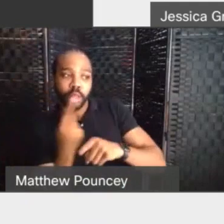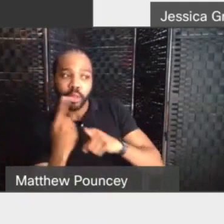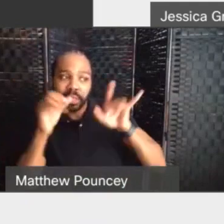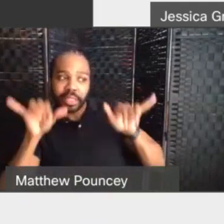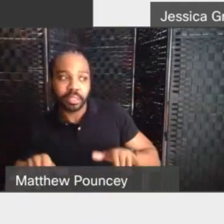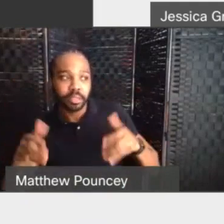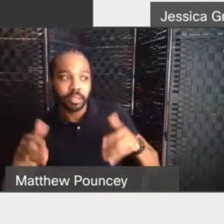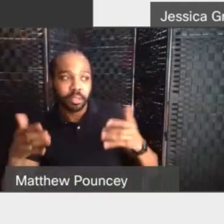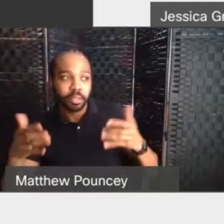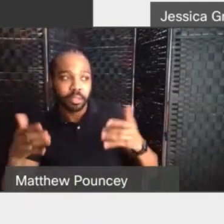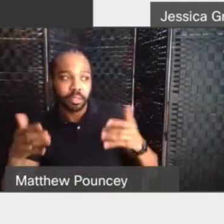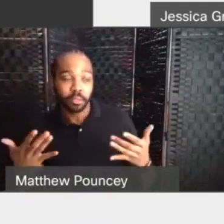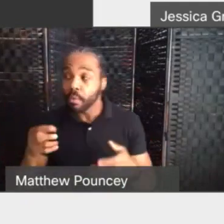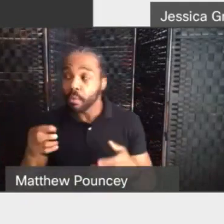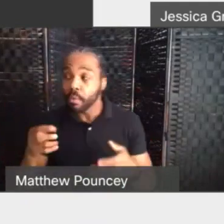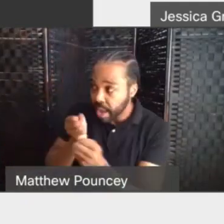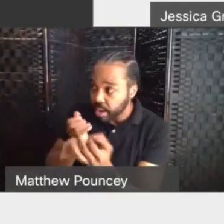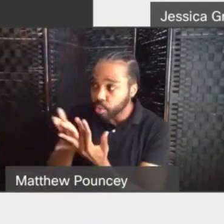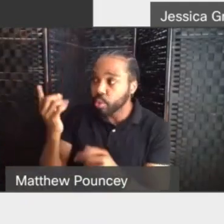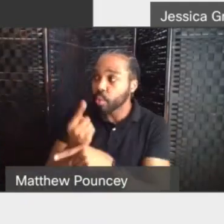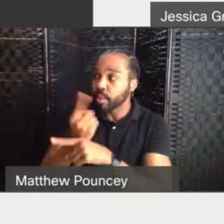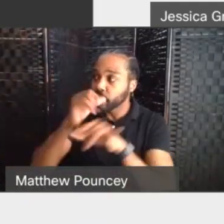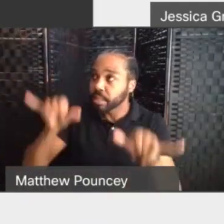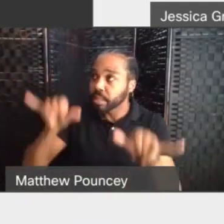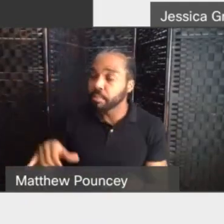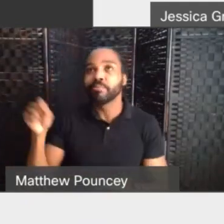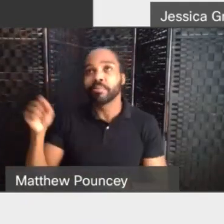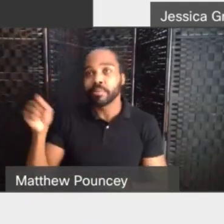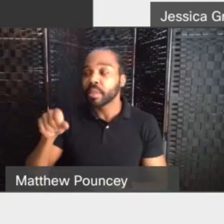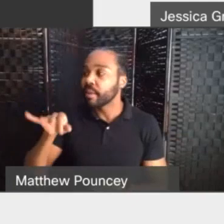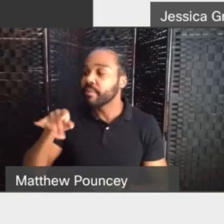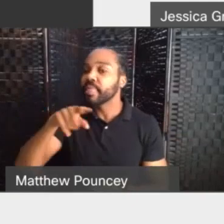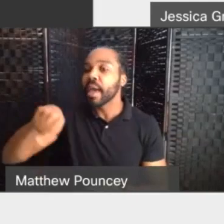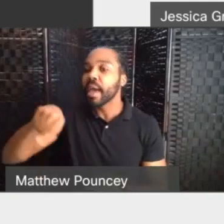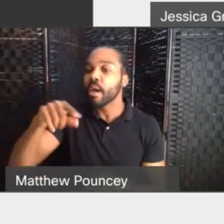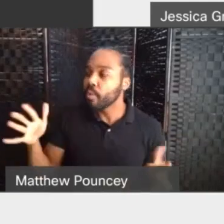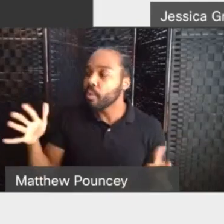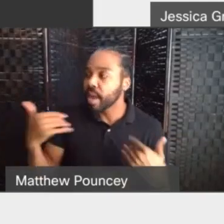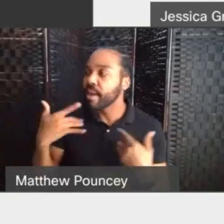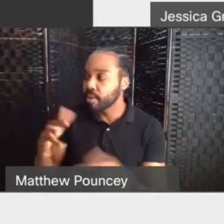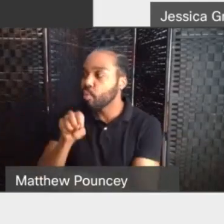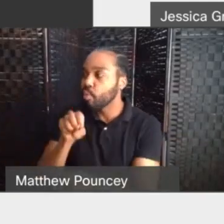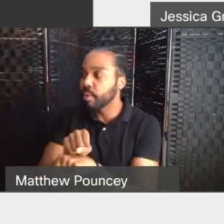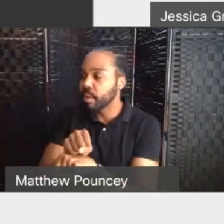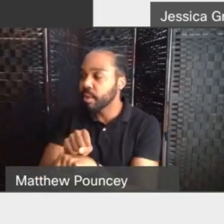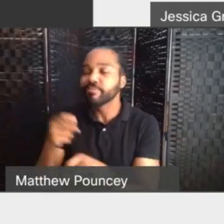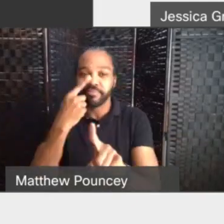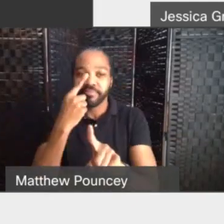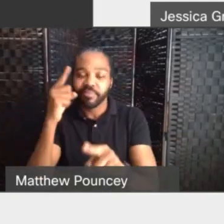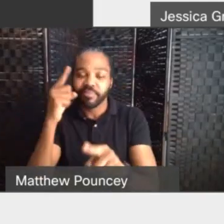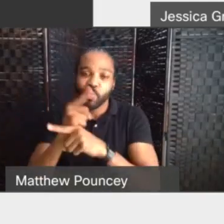the regular system, yeah, if they already have an appointment. Like everybody else. Yes, exactly.